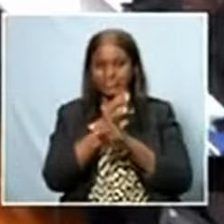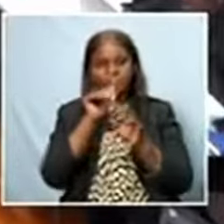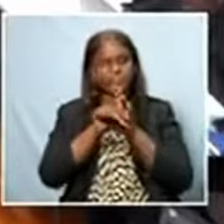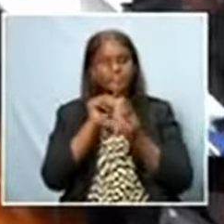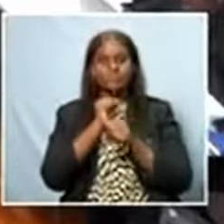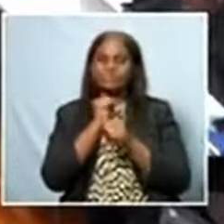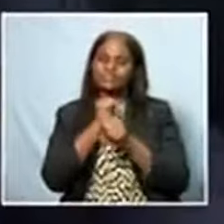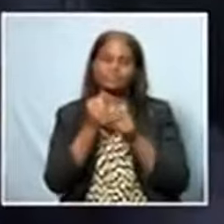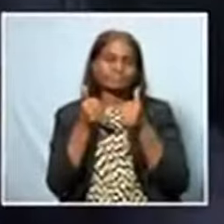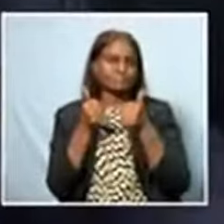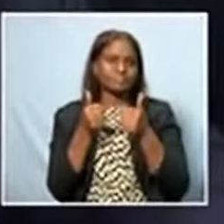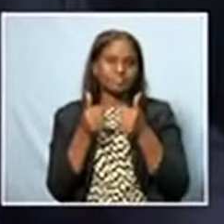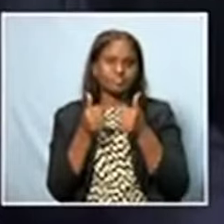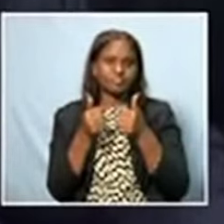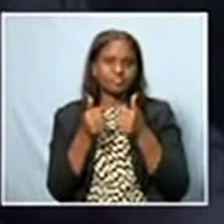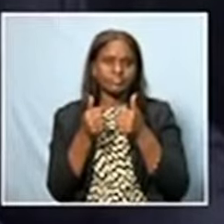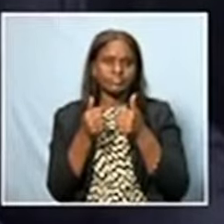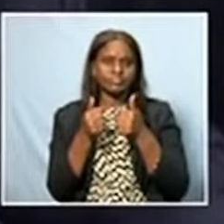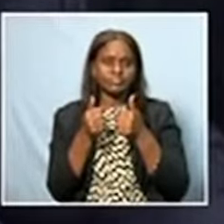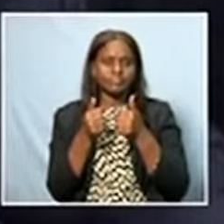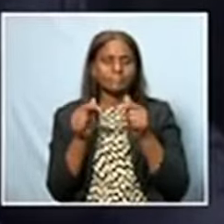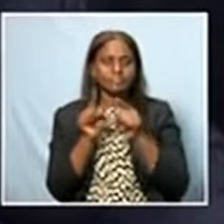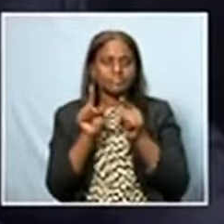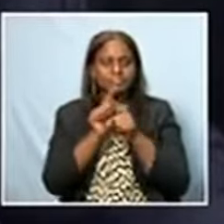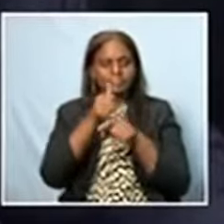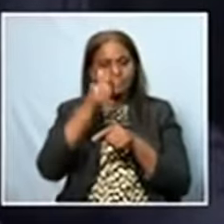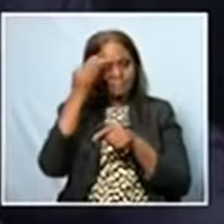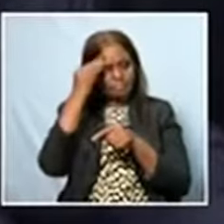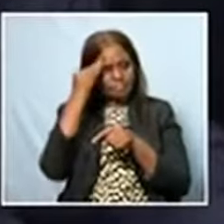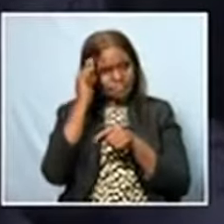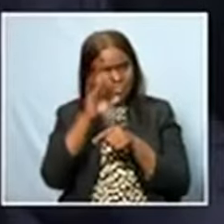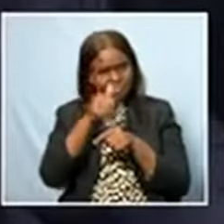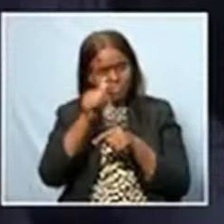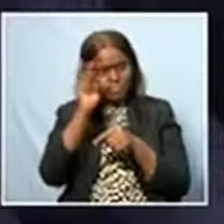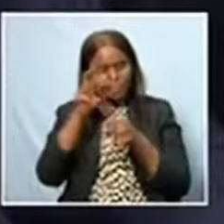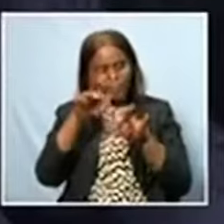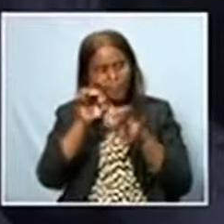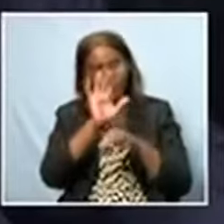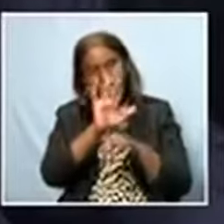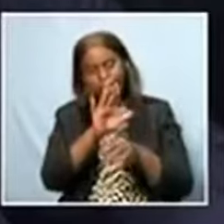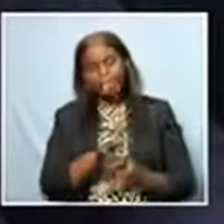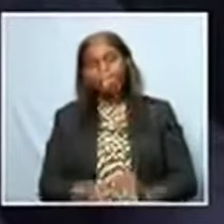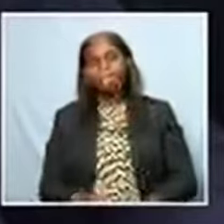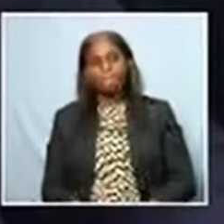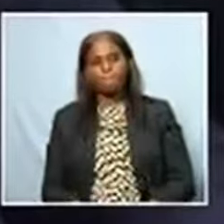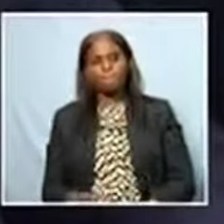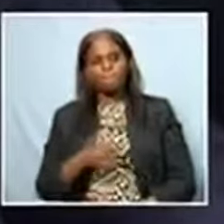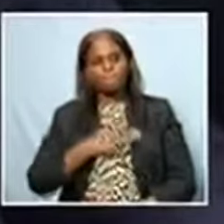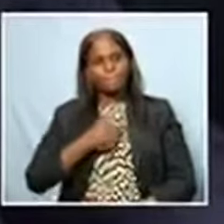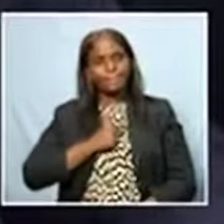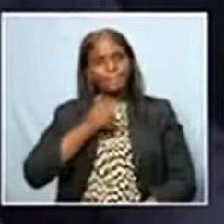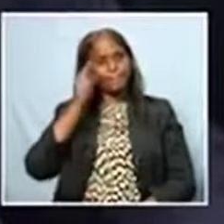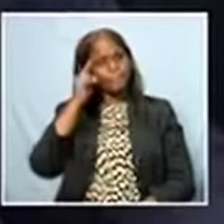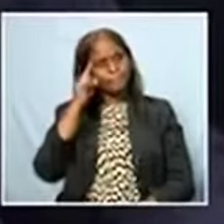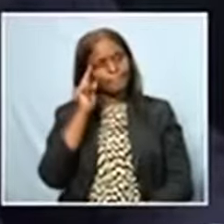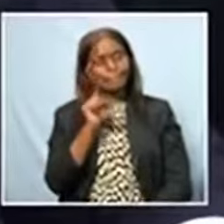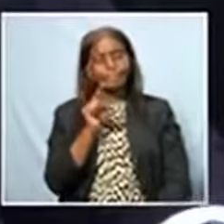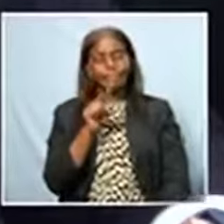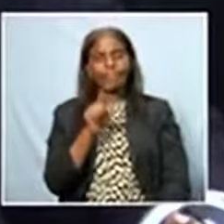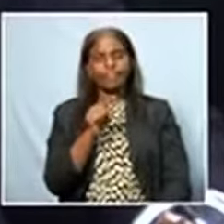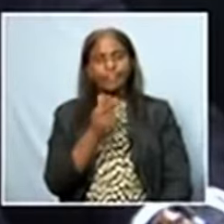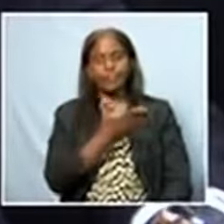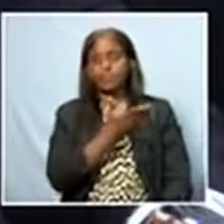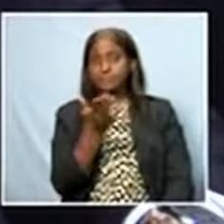operational stage, and they know that they will be sustainable or not. And I thought that